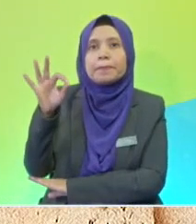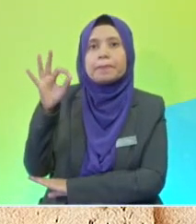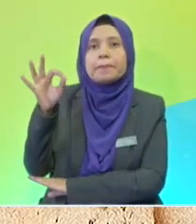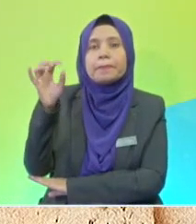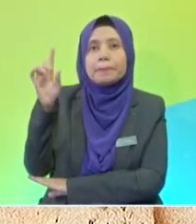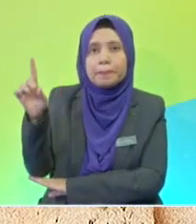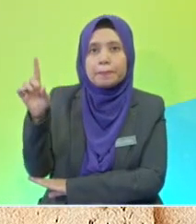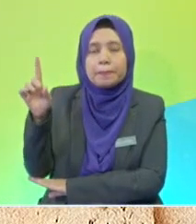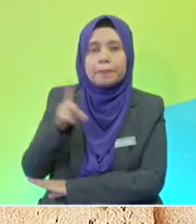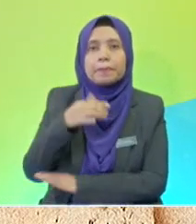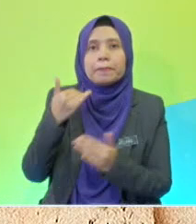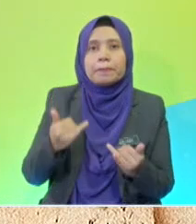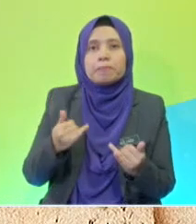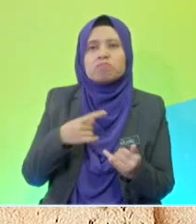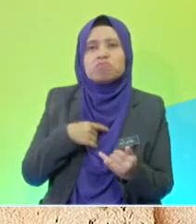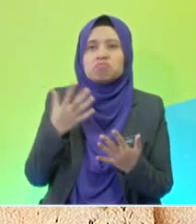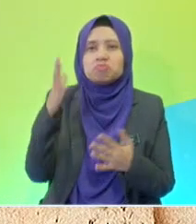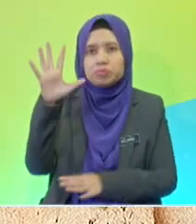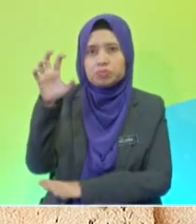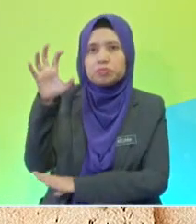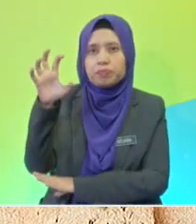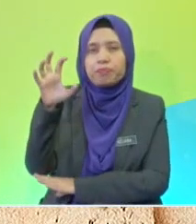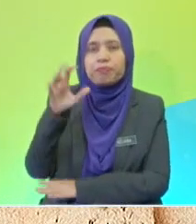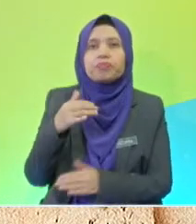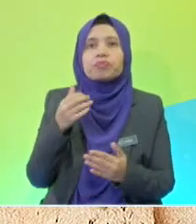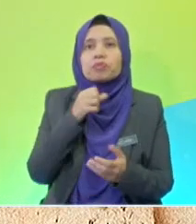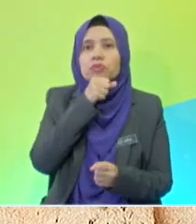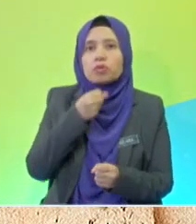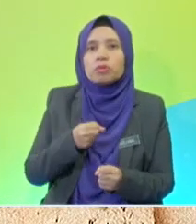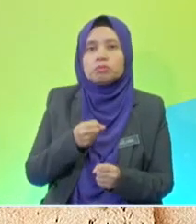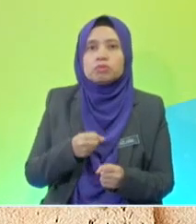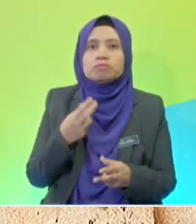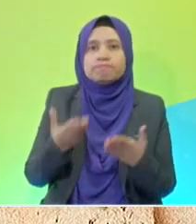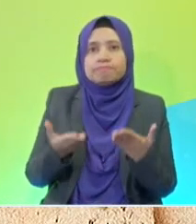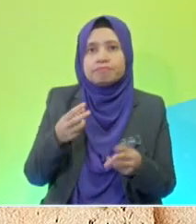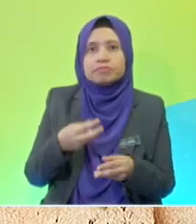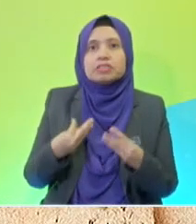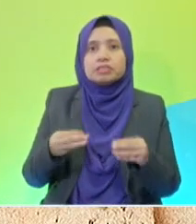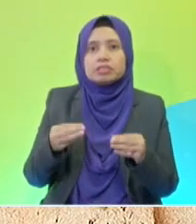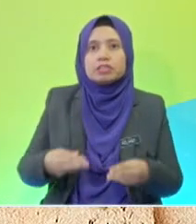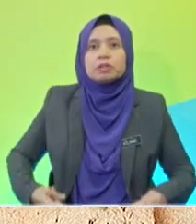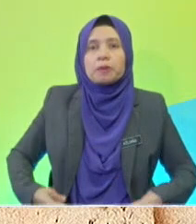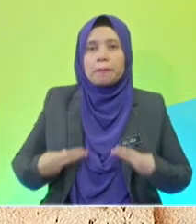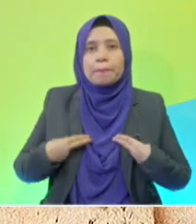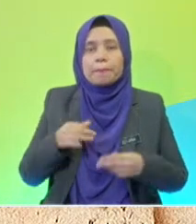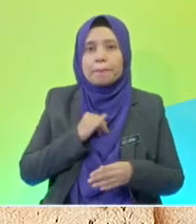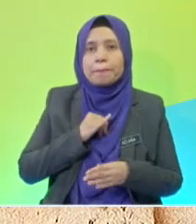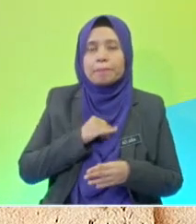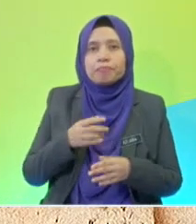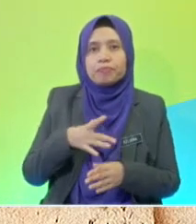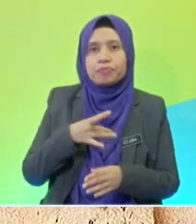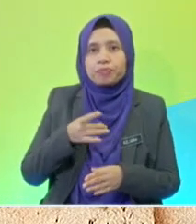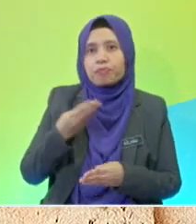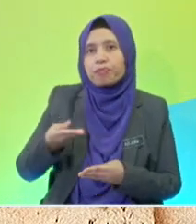years old. I think he must be 50 years old by now. Alright. Yeah, maybe he's still alive. I Maybe. kept a few of my favorite things in this.